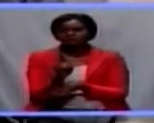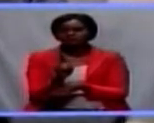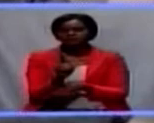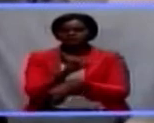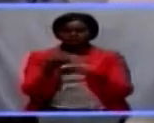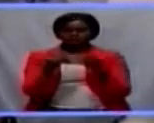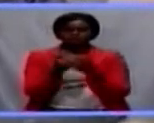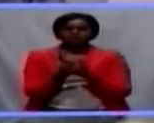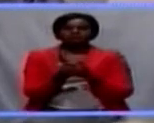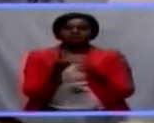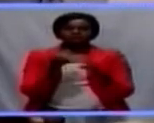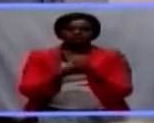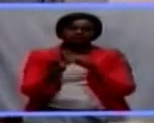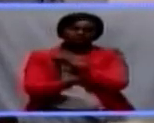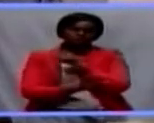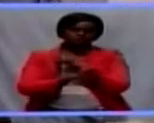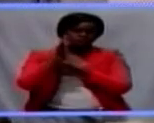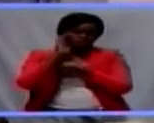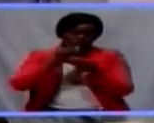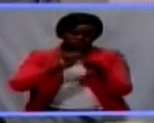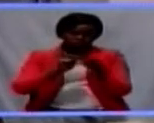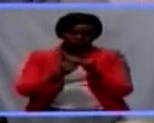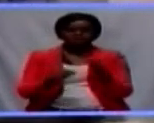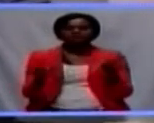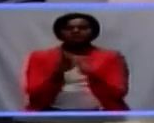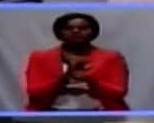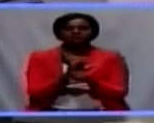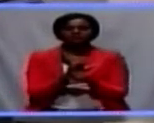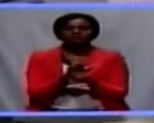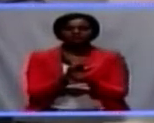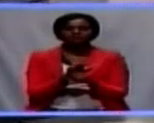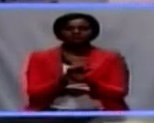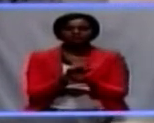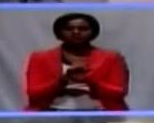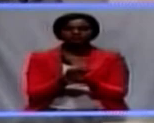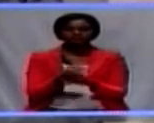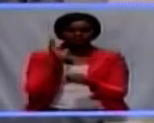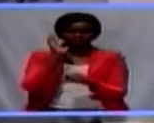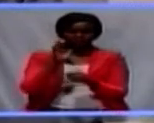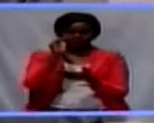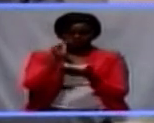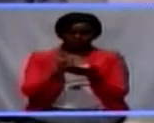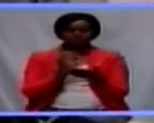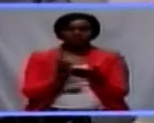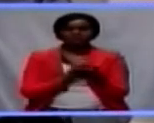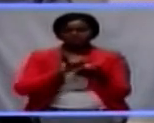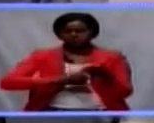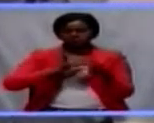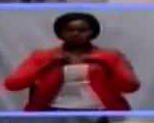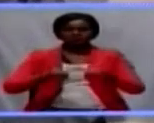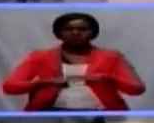revenue complexion in the country will completely change. We will significantly reduce our dependence on